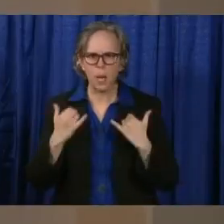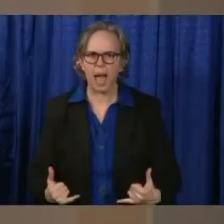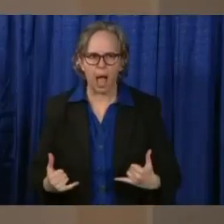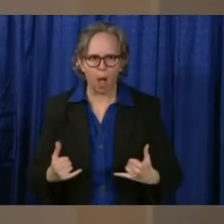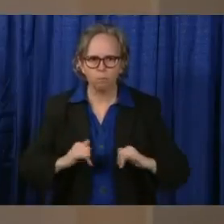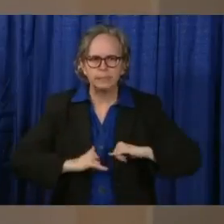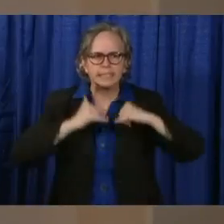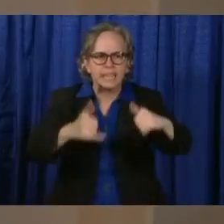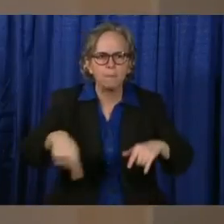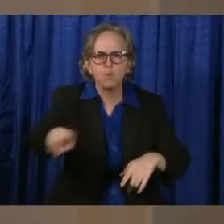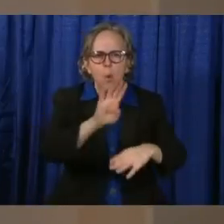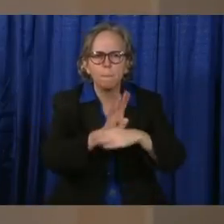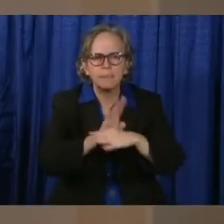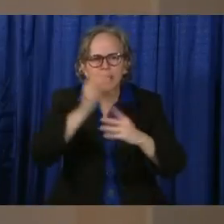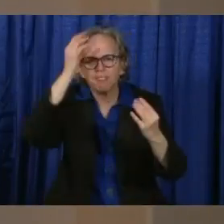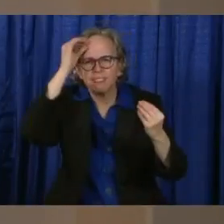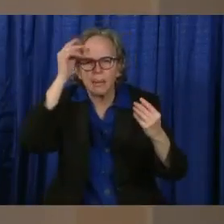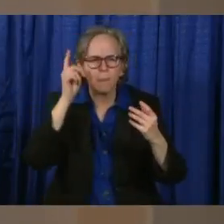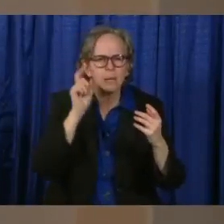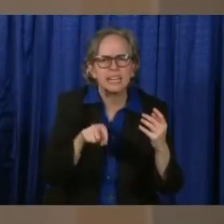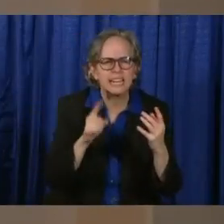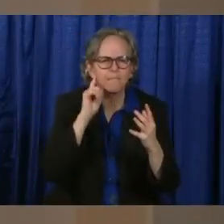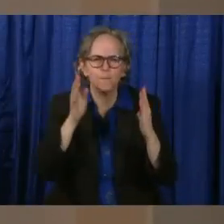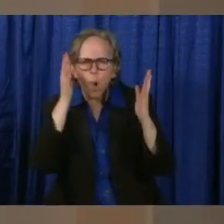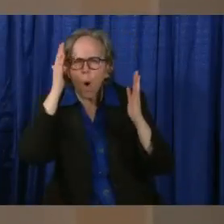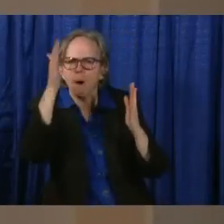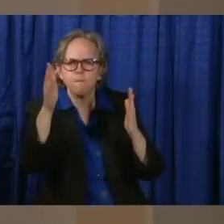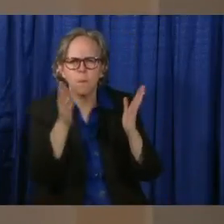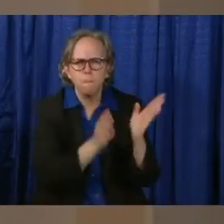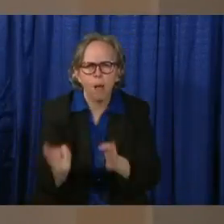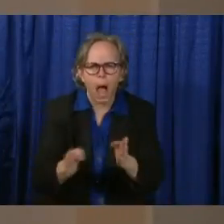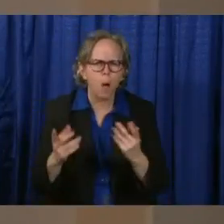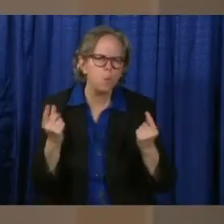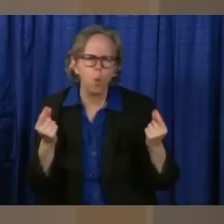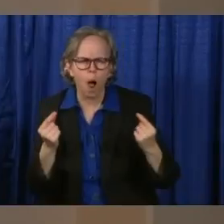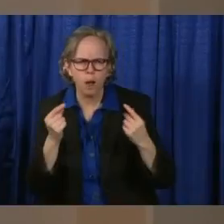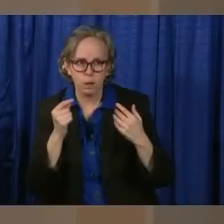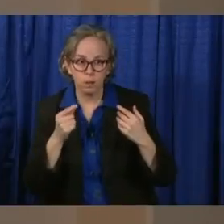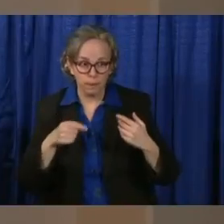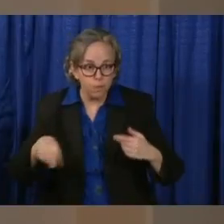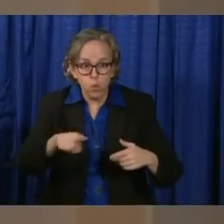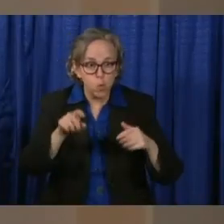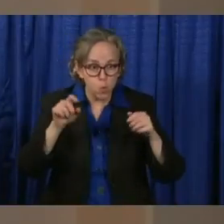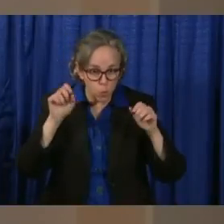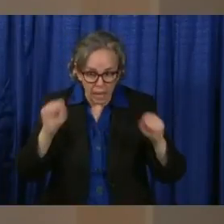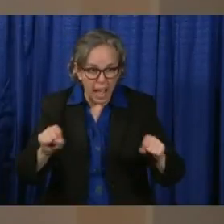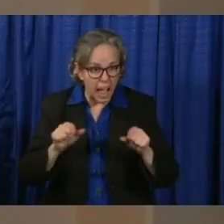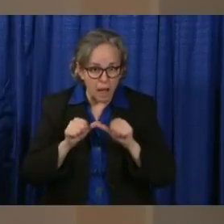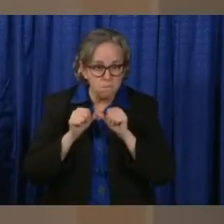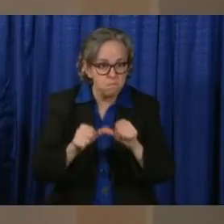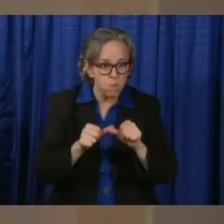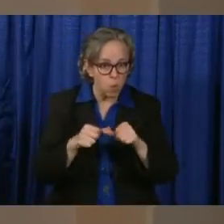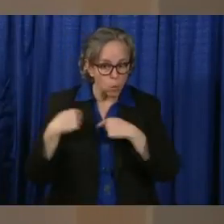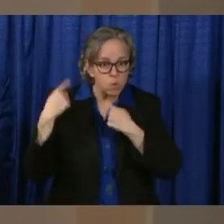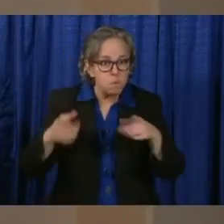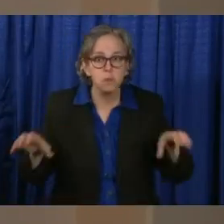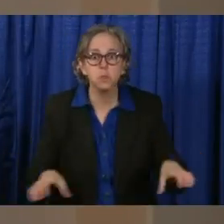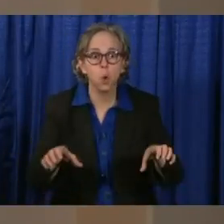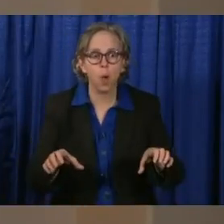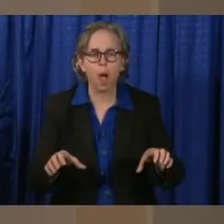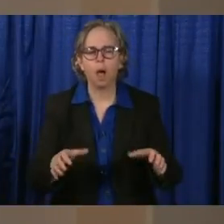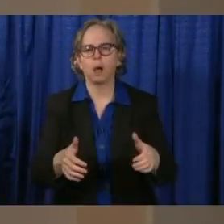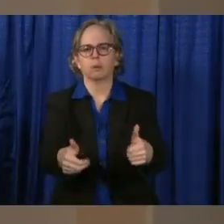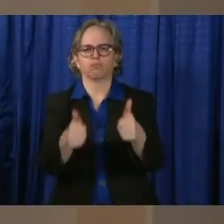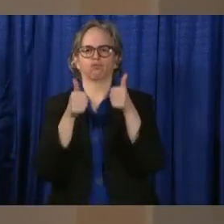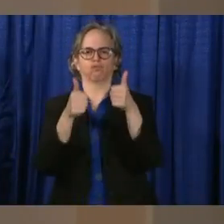There's every reason to be optimistic that if you stick to what you're doing, that there is hope that things will be better as